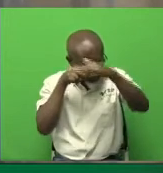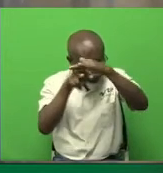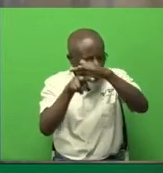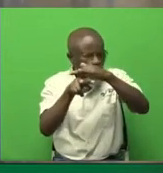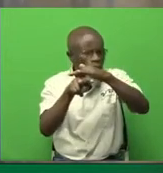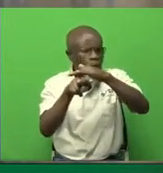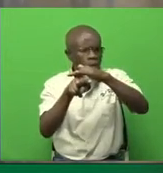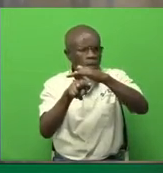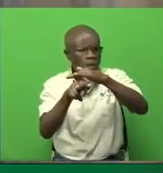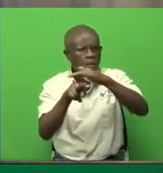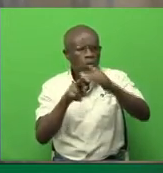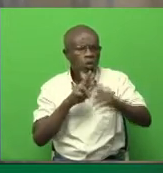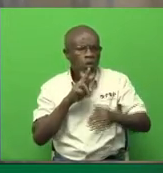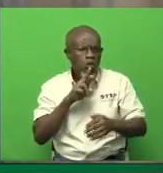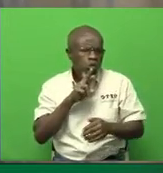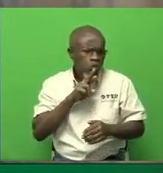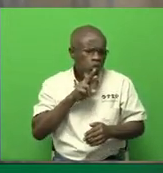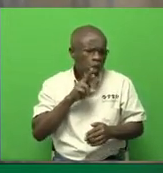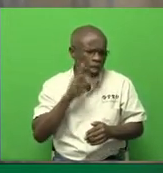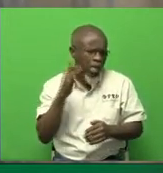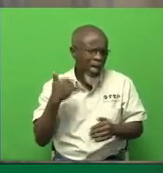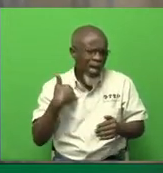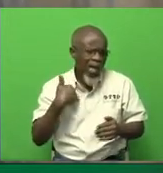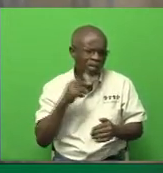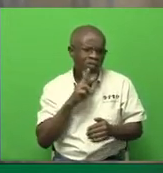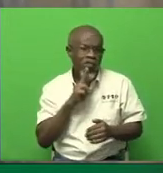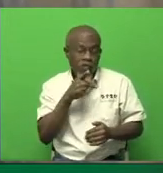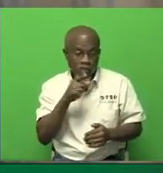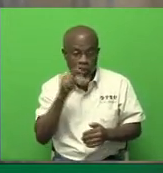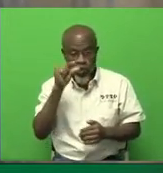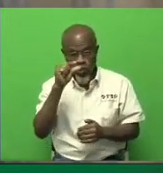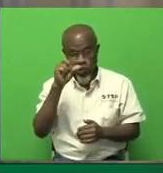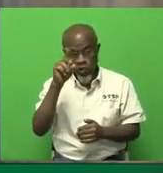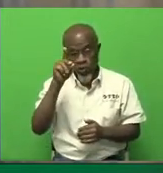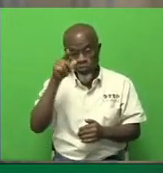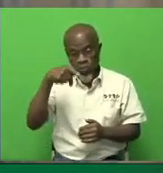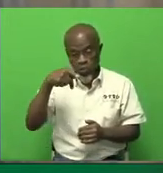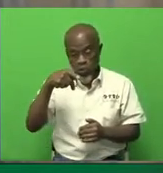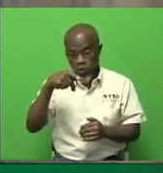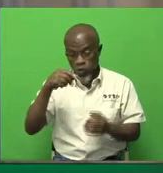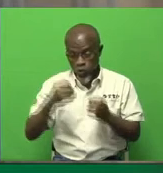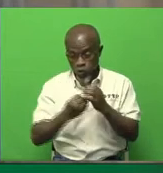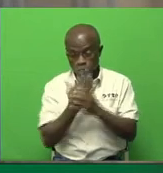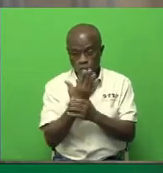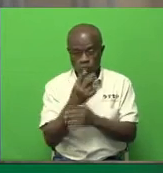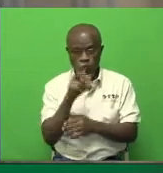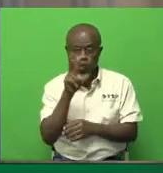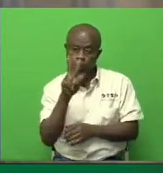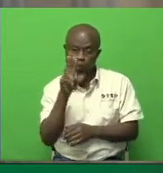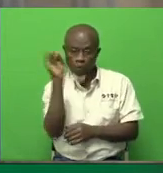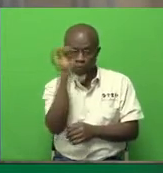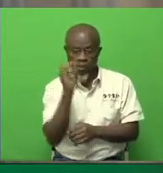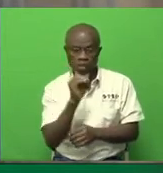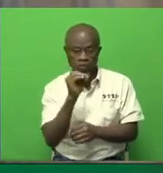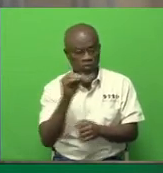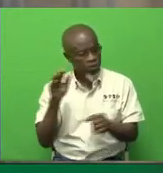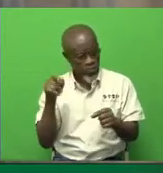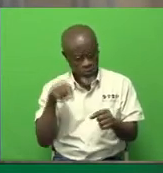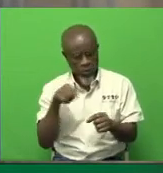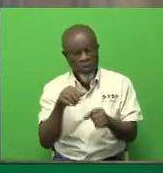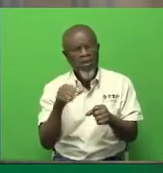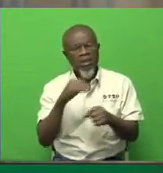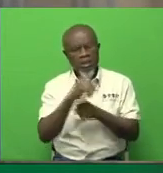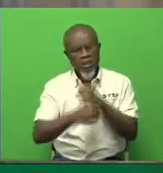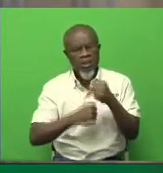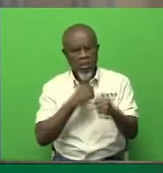we real GDP growth of two percent for the full year the challenge is